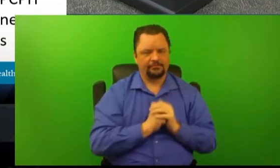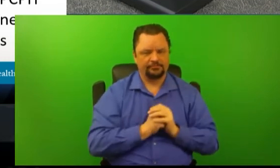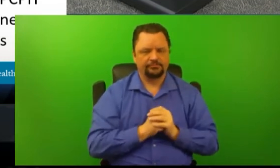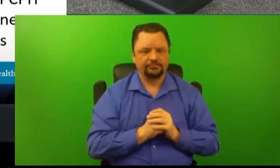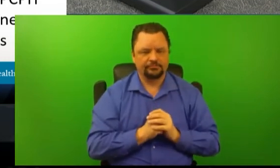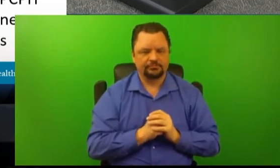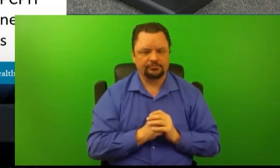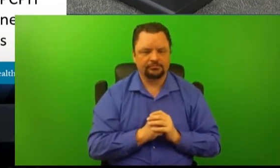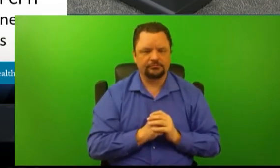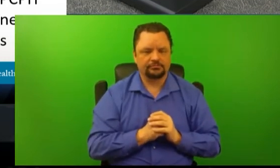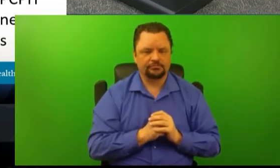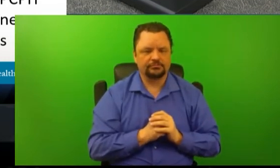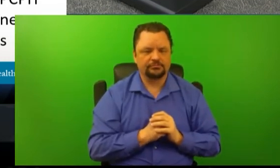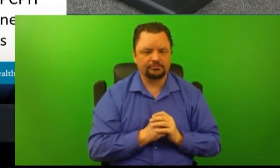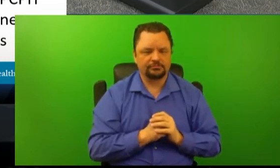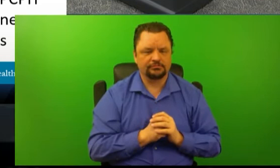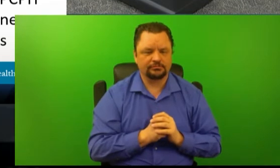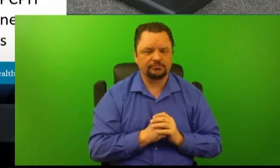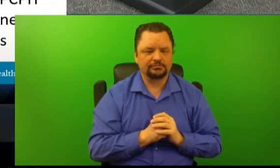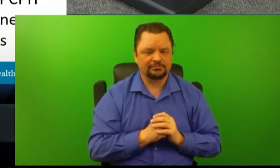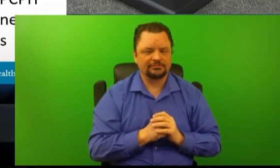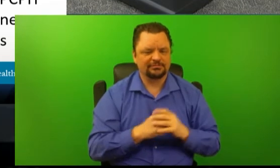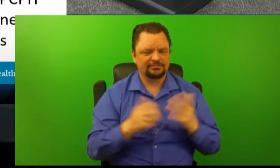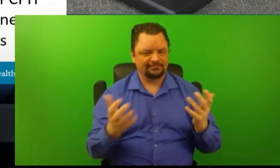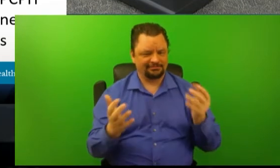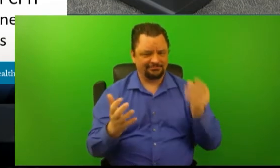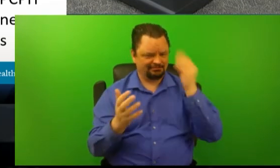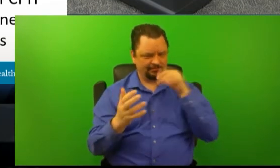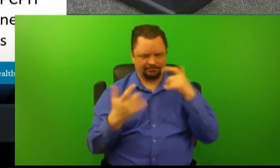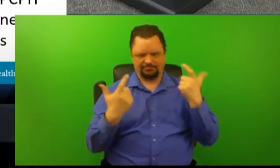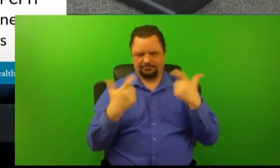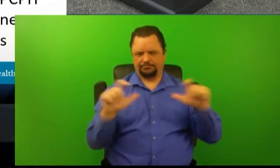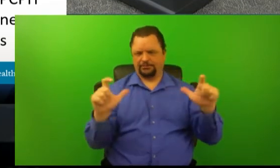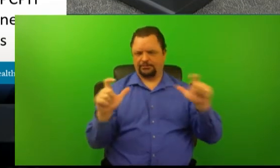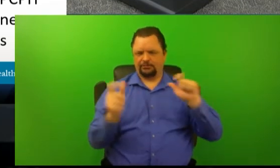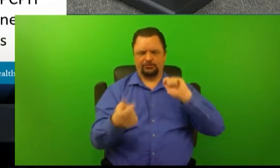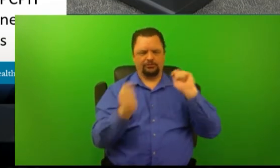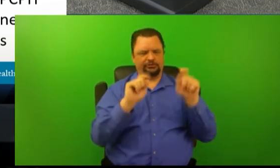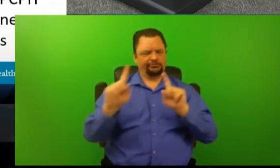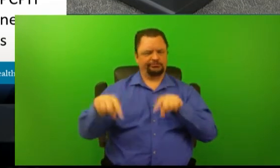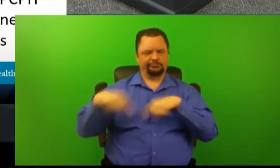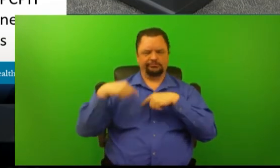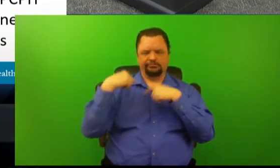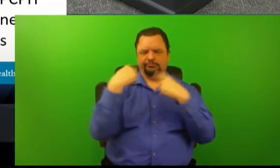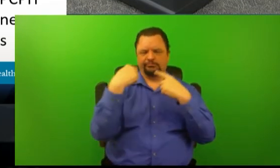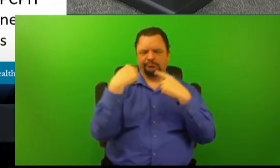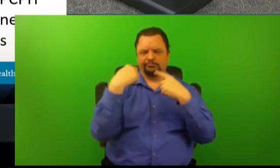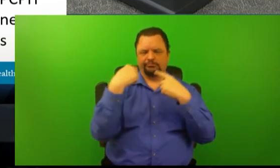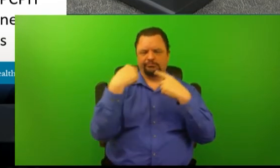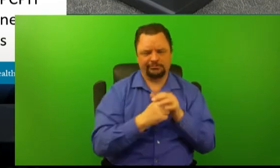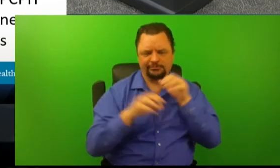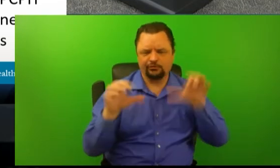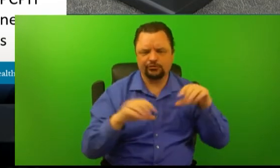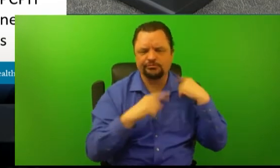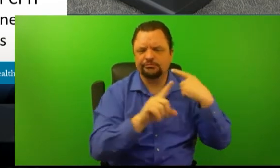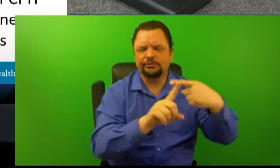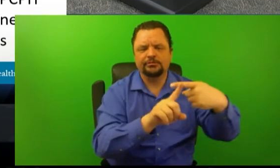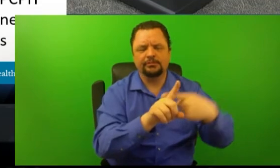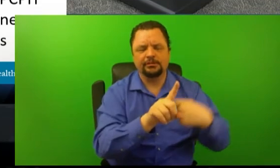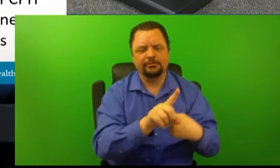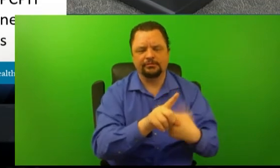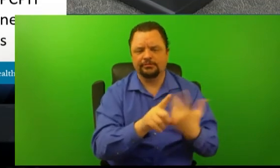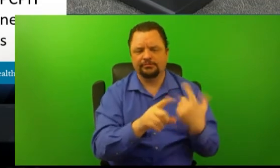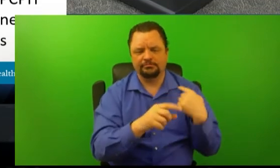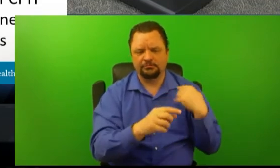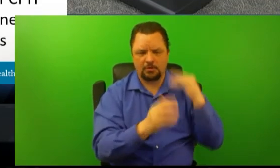for the last month. So hopefully we will continue to decline and work through this next phase together.